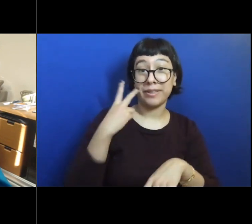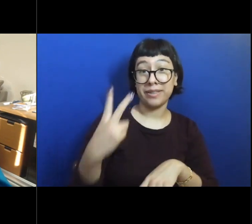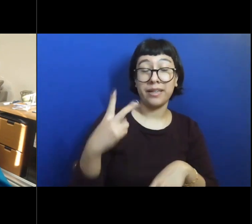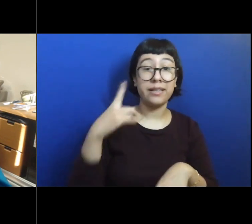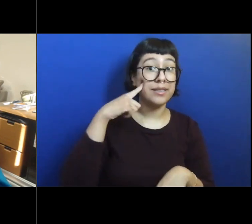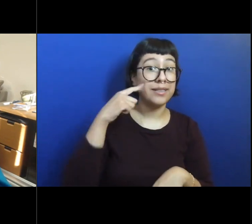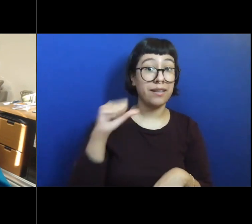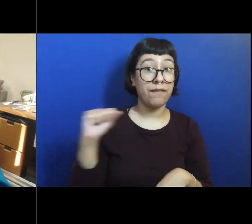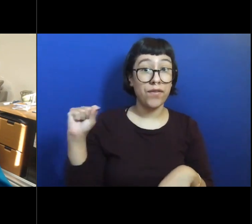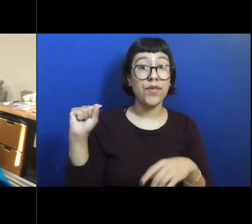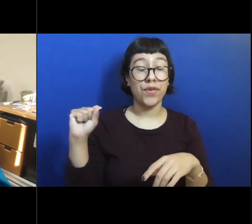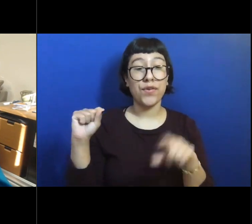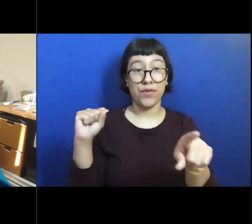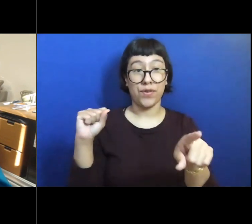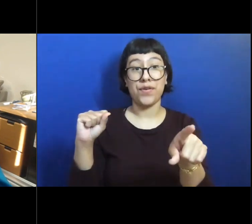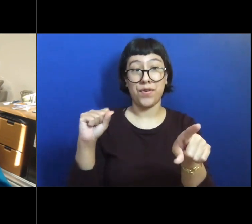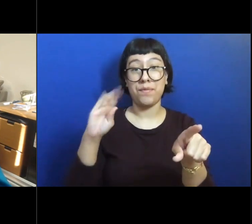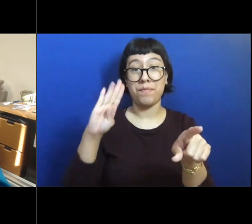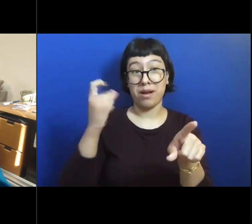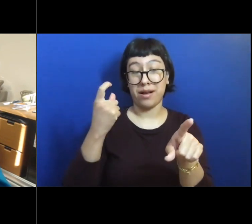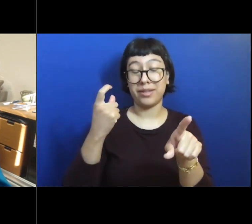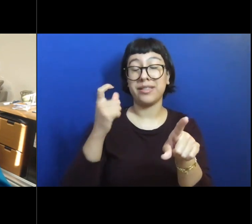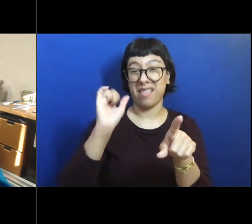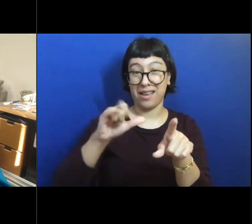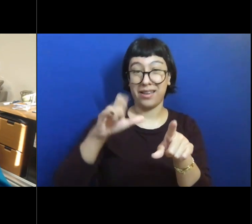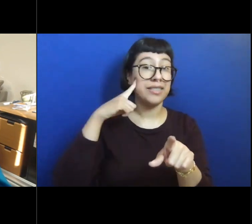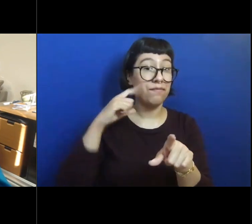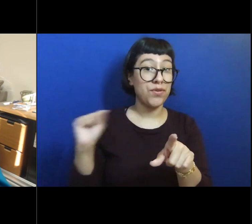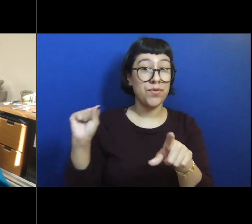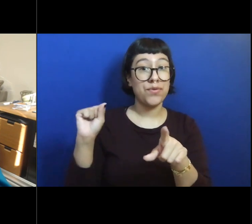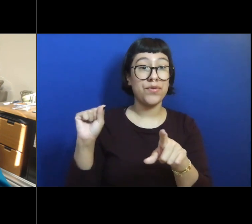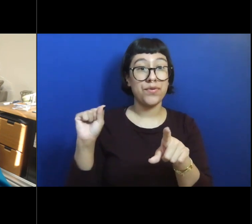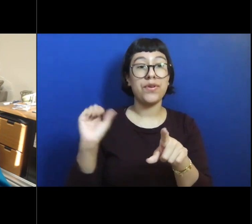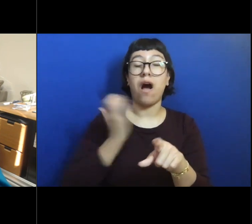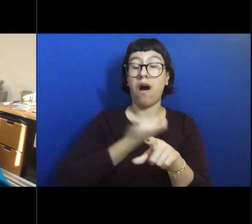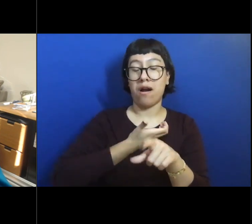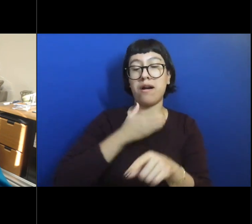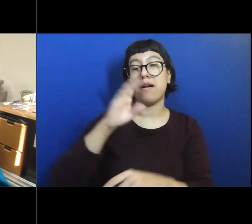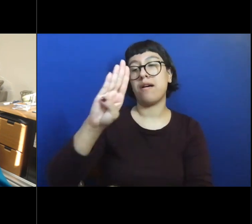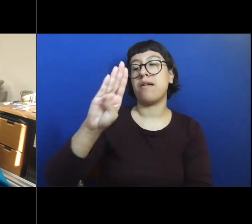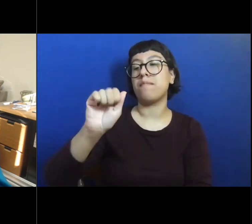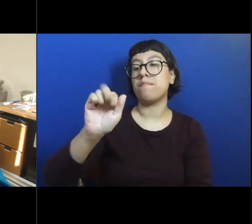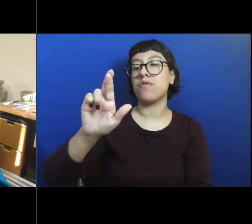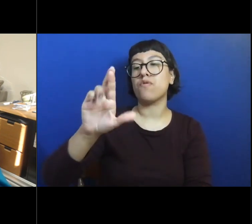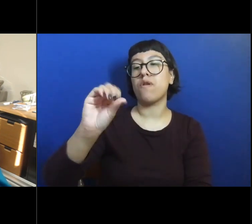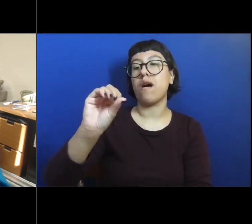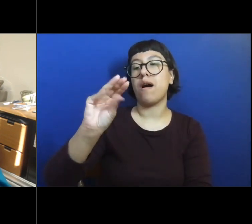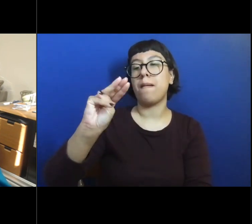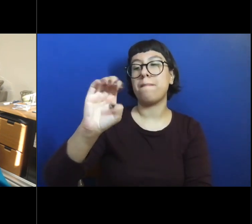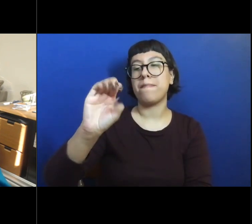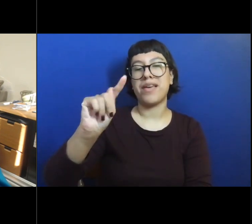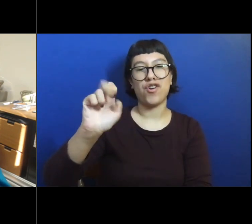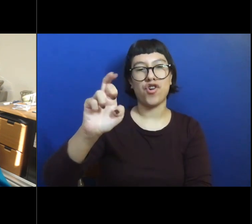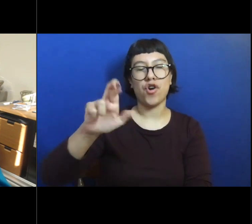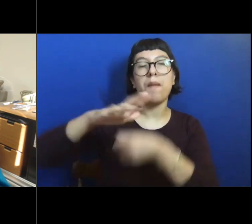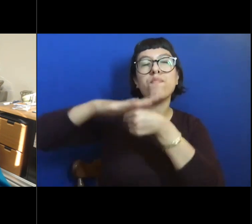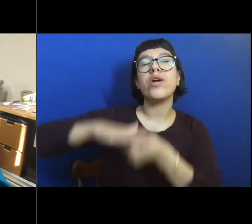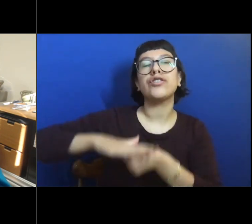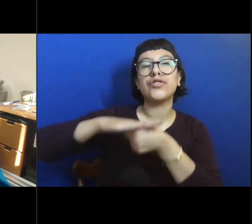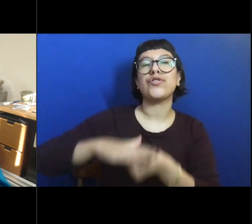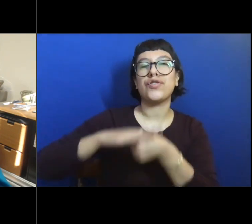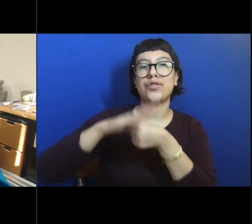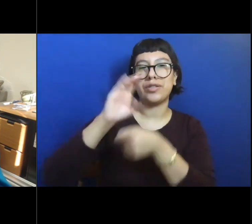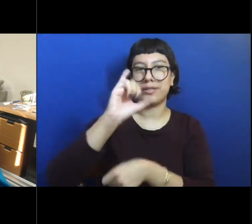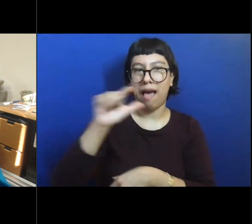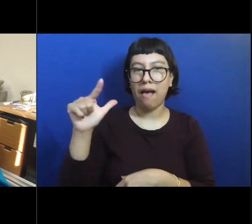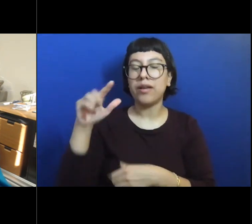here, this is going to getting inside the weather instrument. The silver box is our barometer. That's our pressure cell. And so there's little circuits in